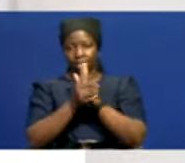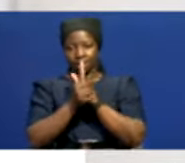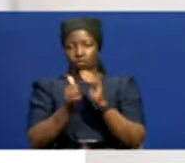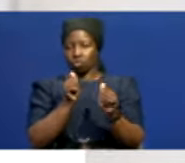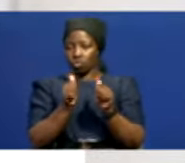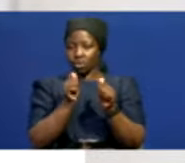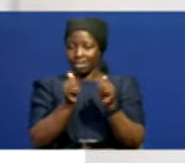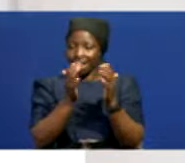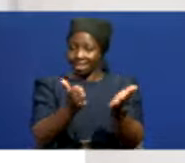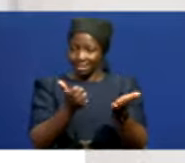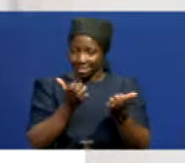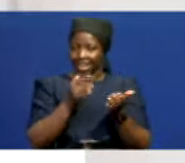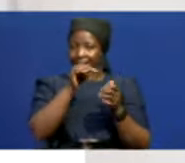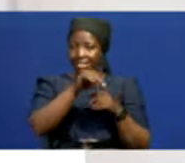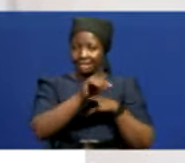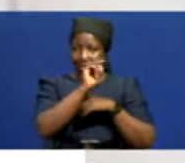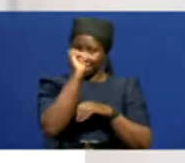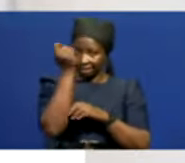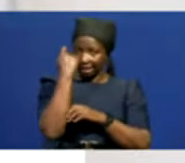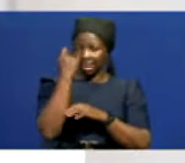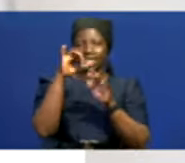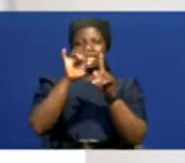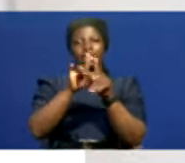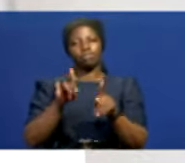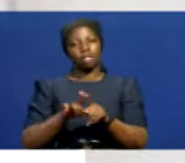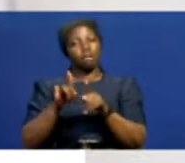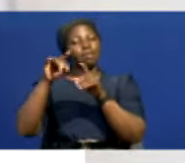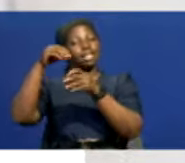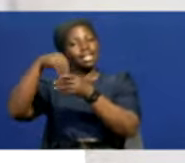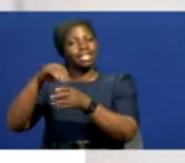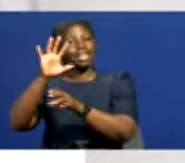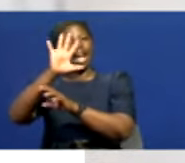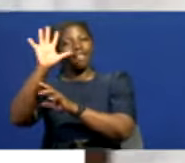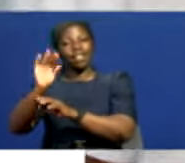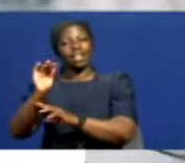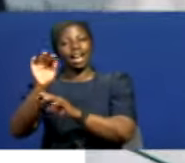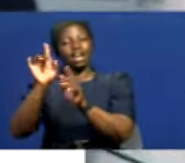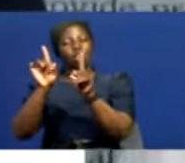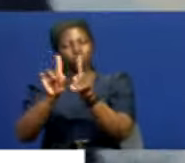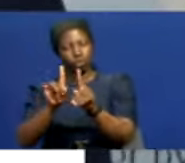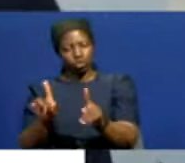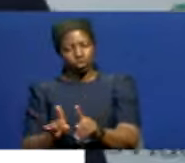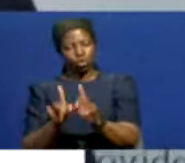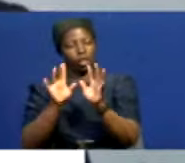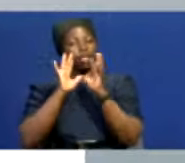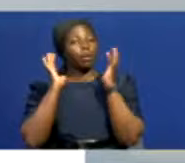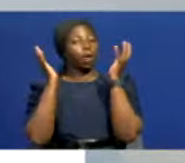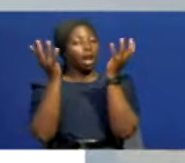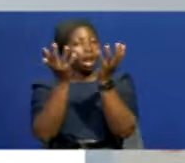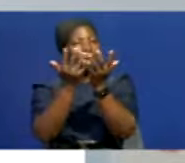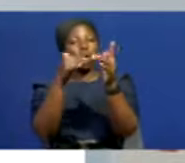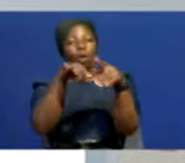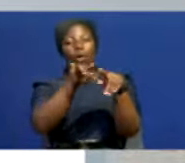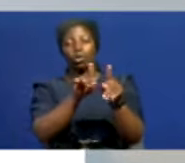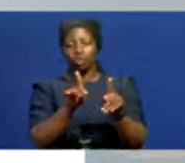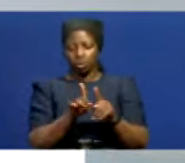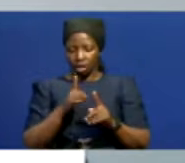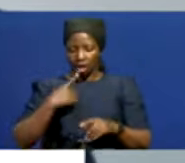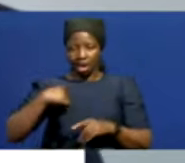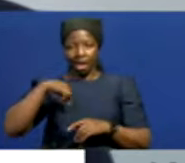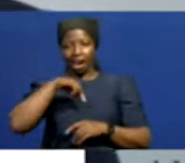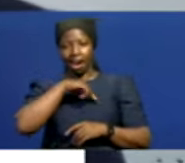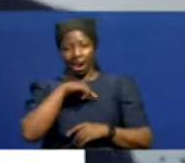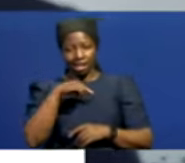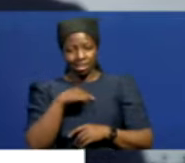only needed by this country but by Africa and the world at large. Then we are also dualing